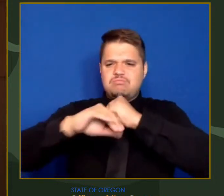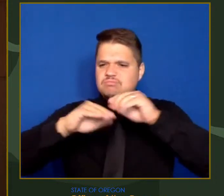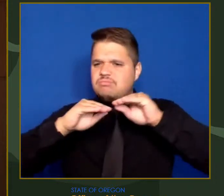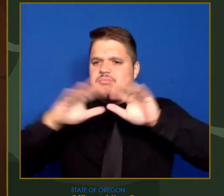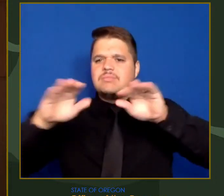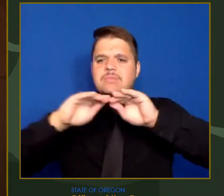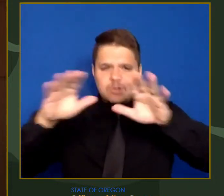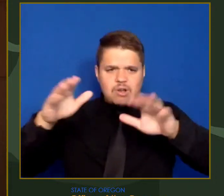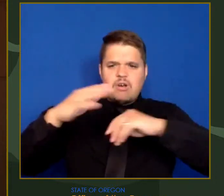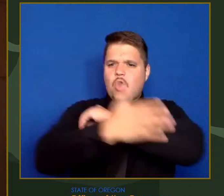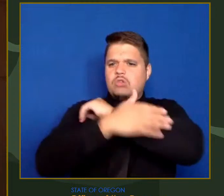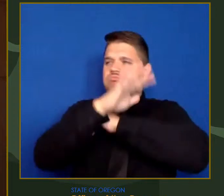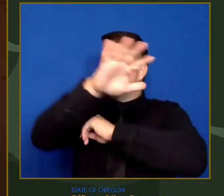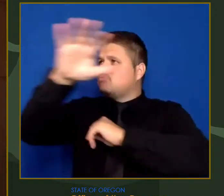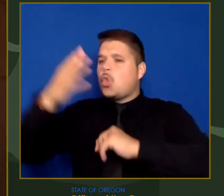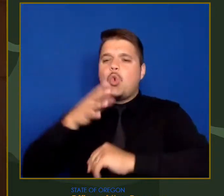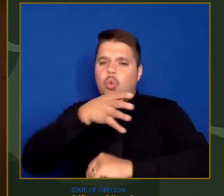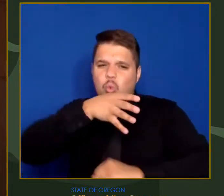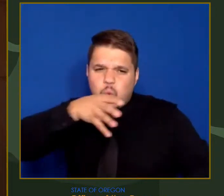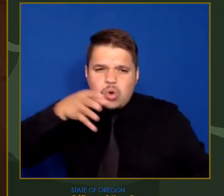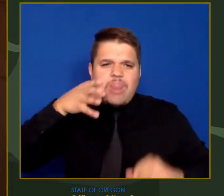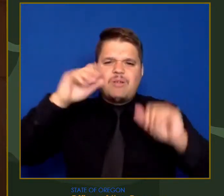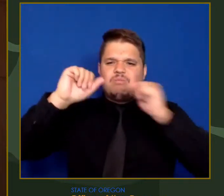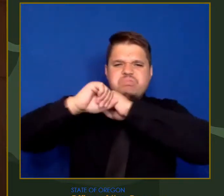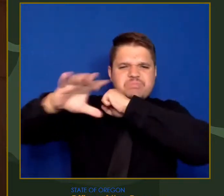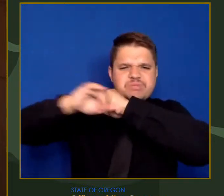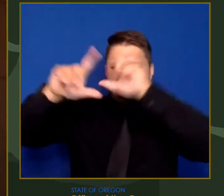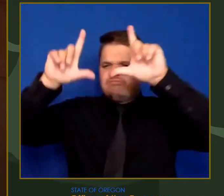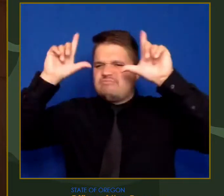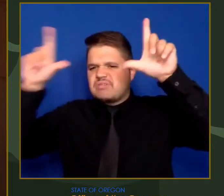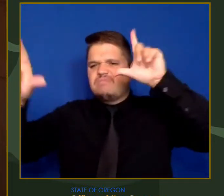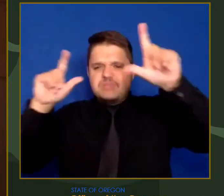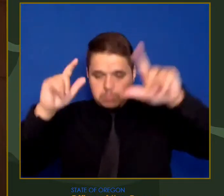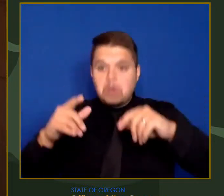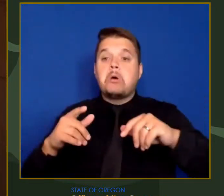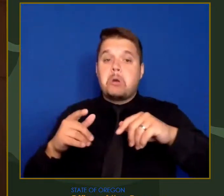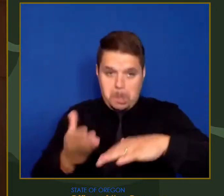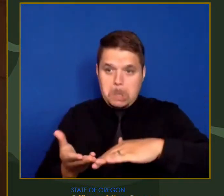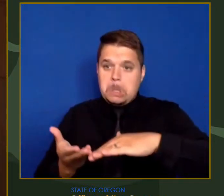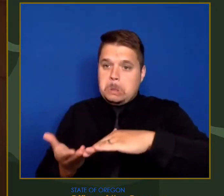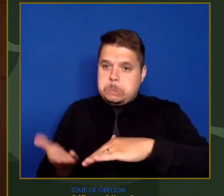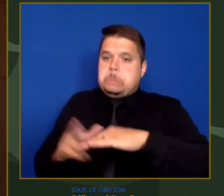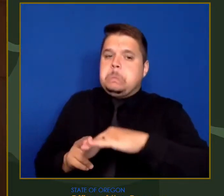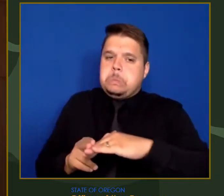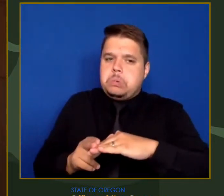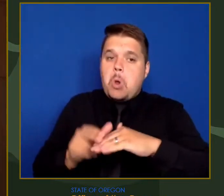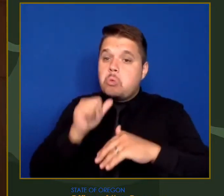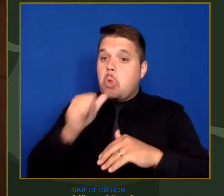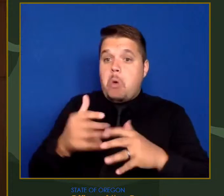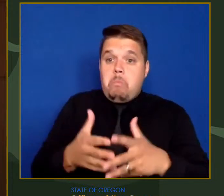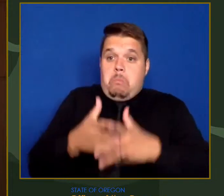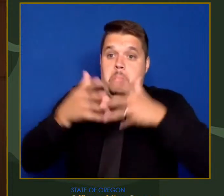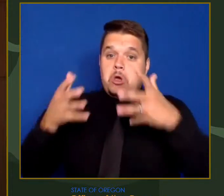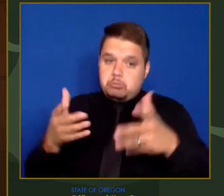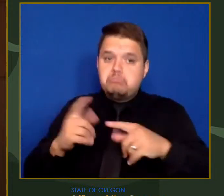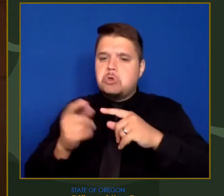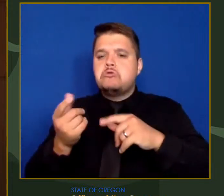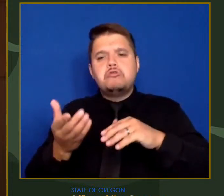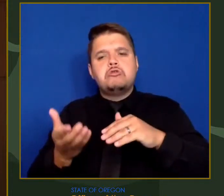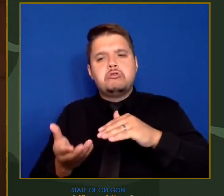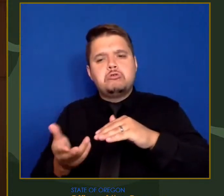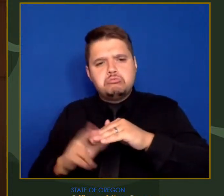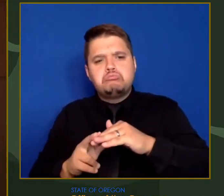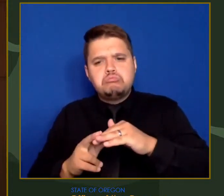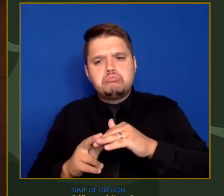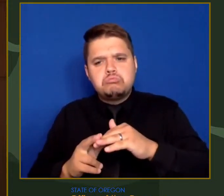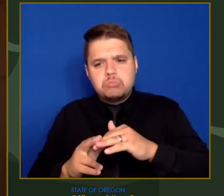a slight uptick in terms of vaccination and rates. And obviously, some of these communities are some of our most